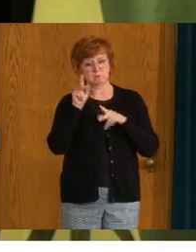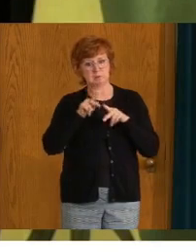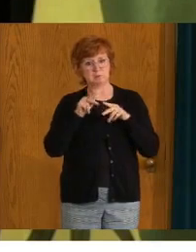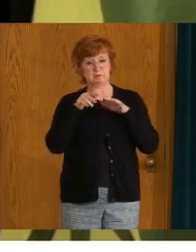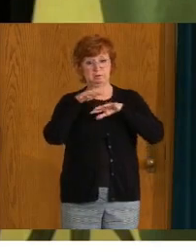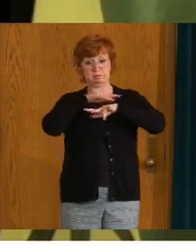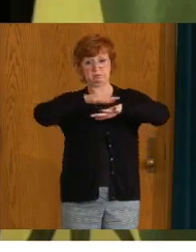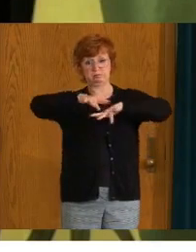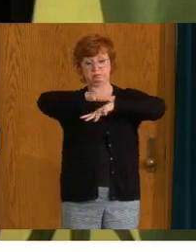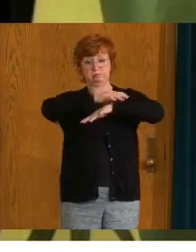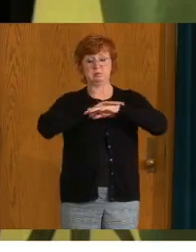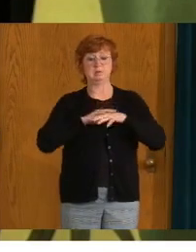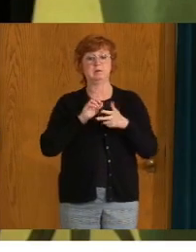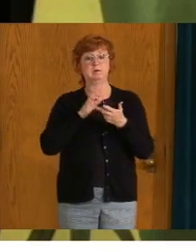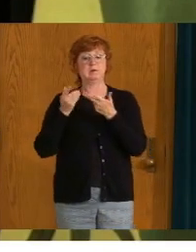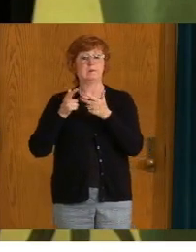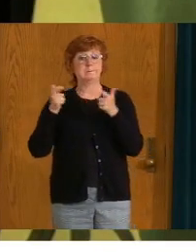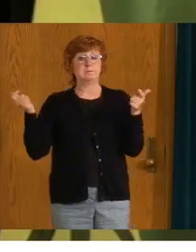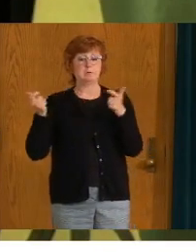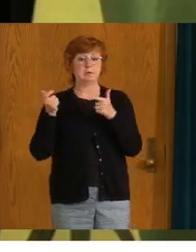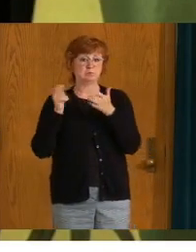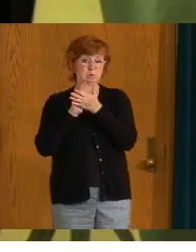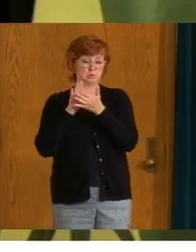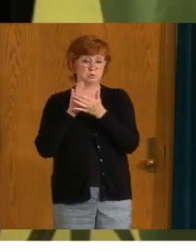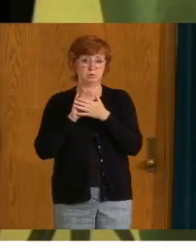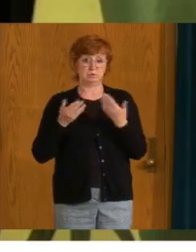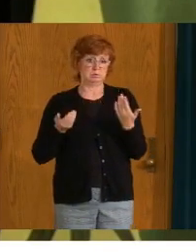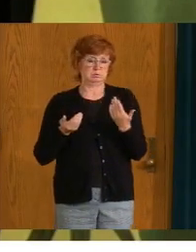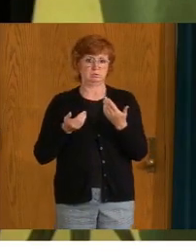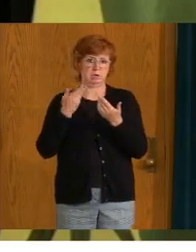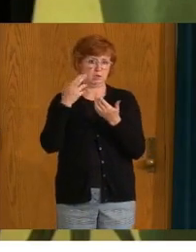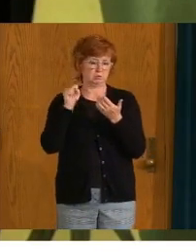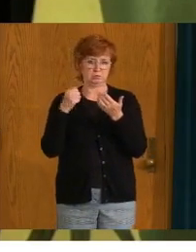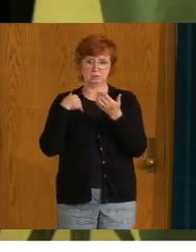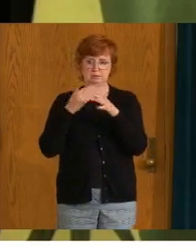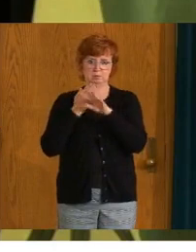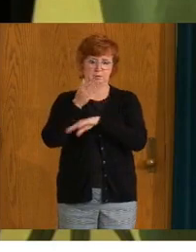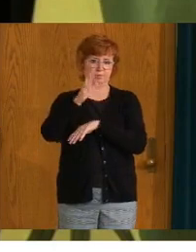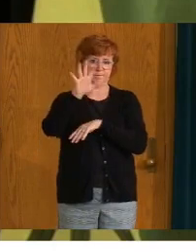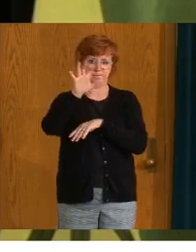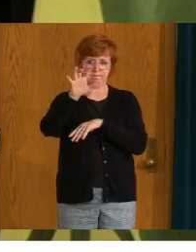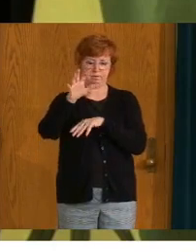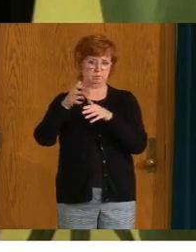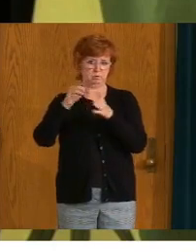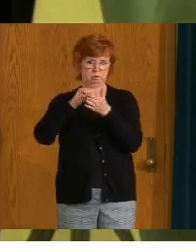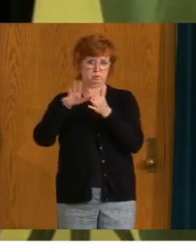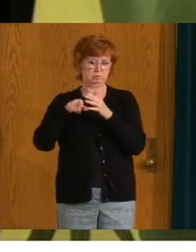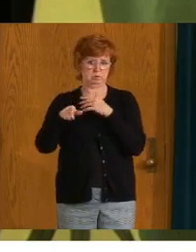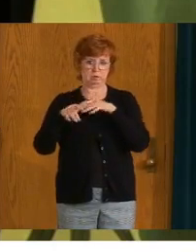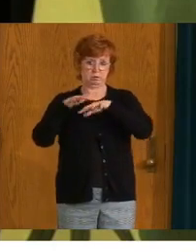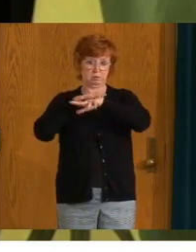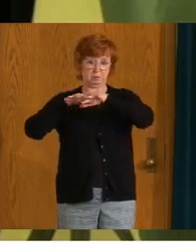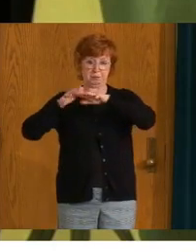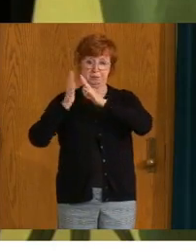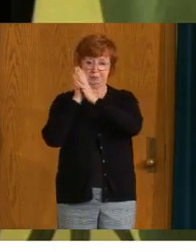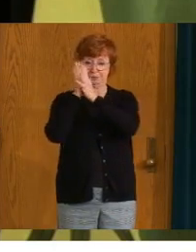many of our schools, in particular our larger schools where we have 500 to 1,000 plus kids, students